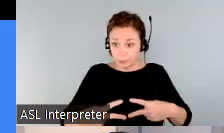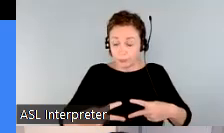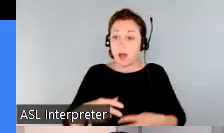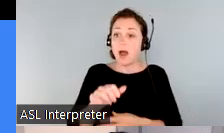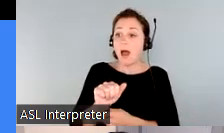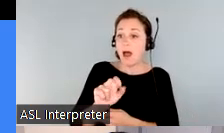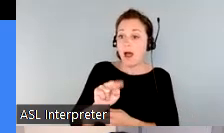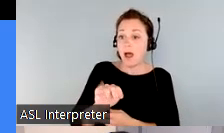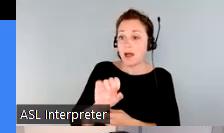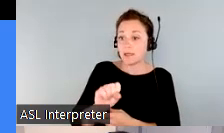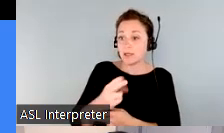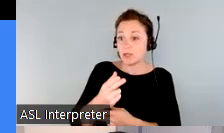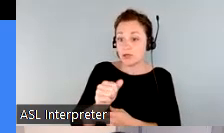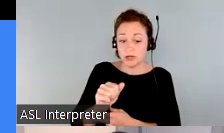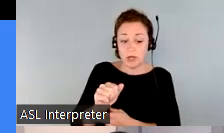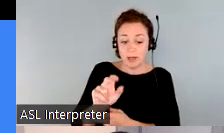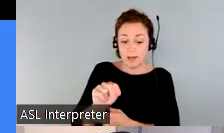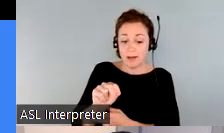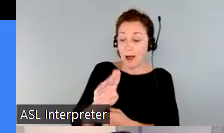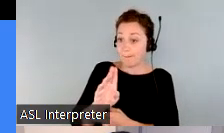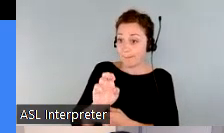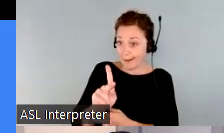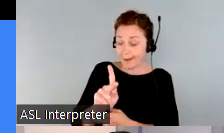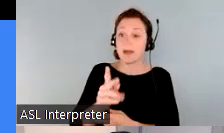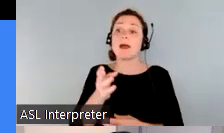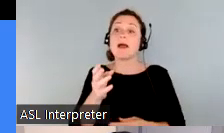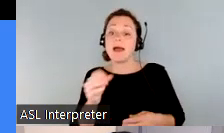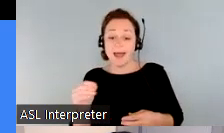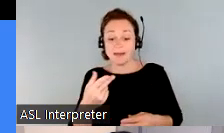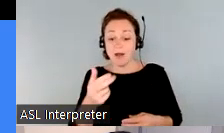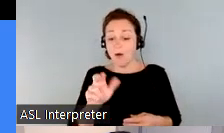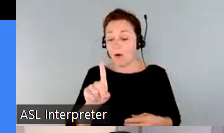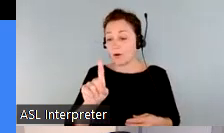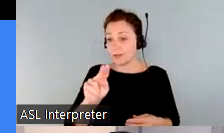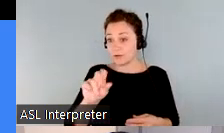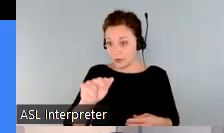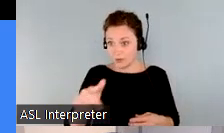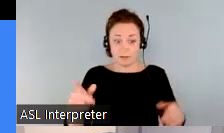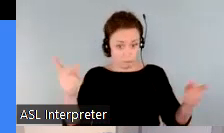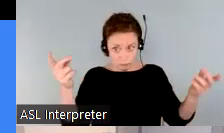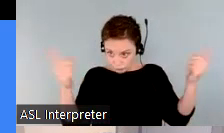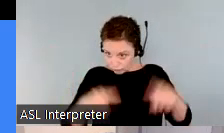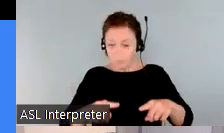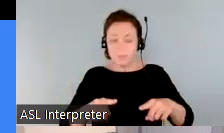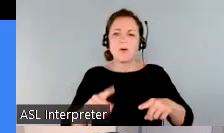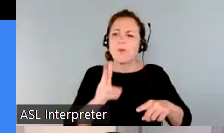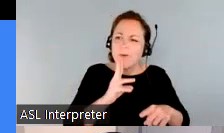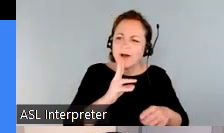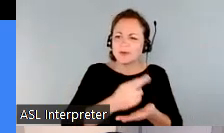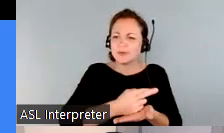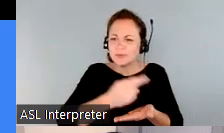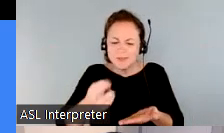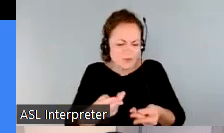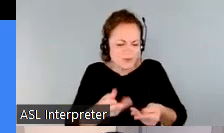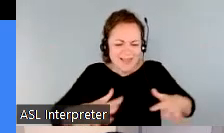the Haudenosaunee to peacefully share and care for the land, water, and resources. Other Indigenous